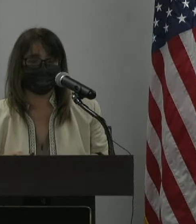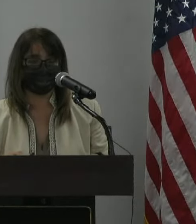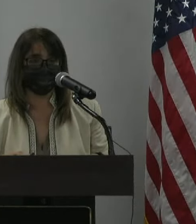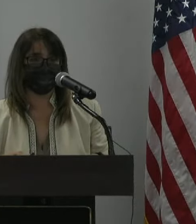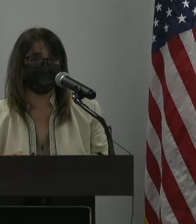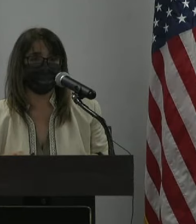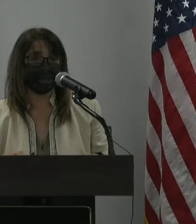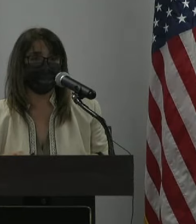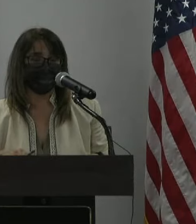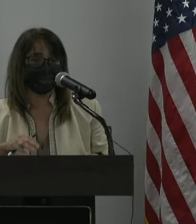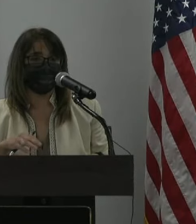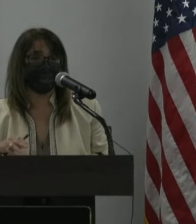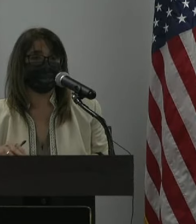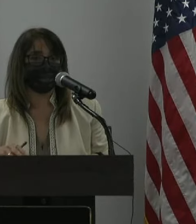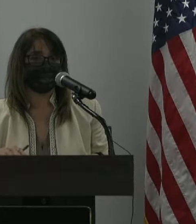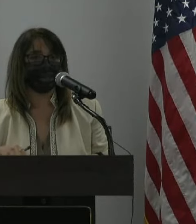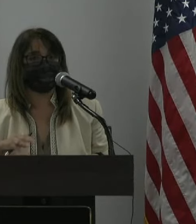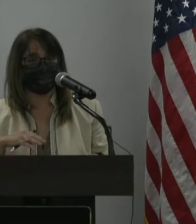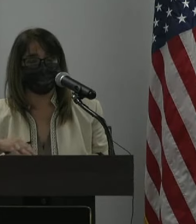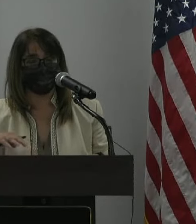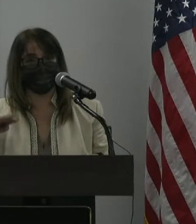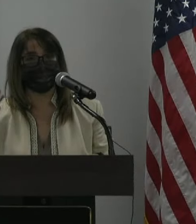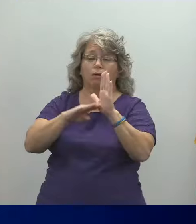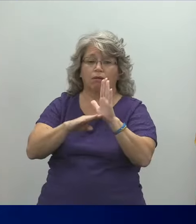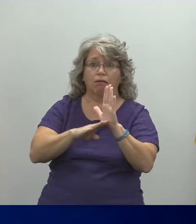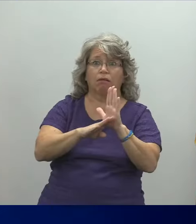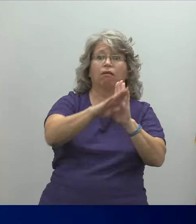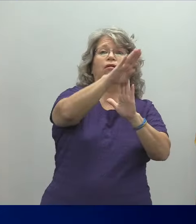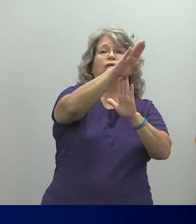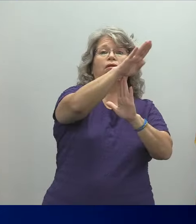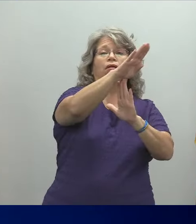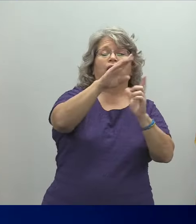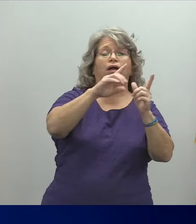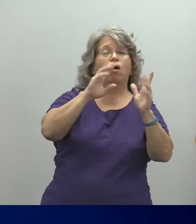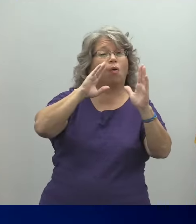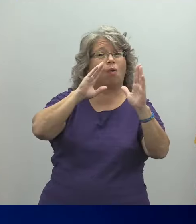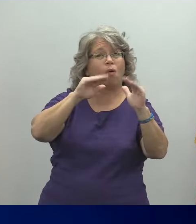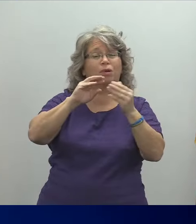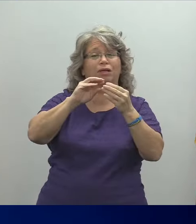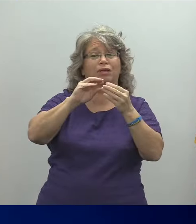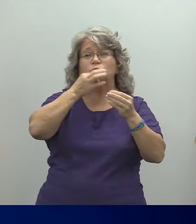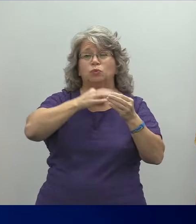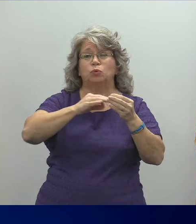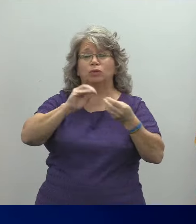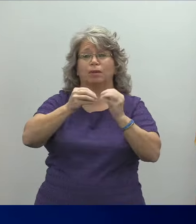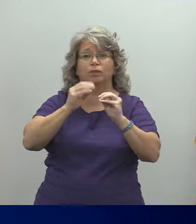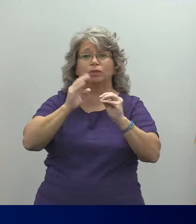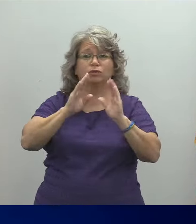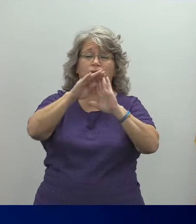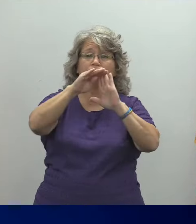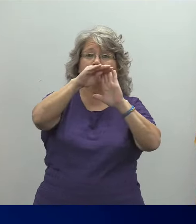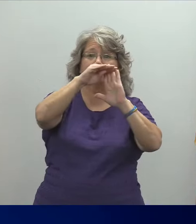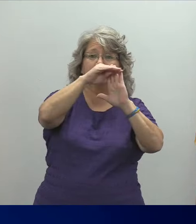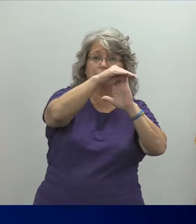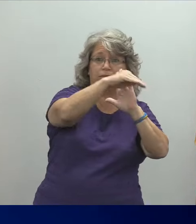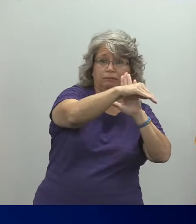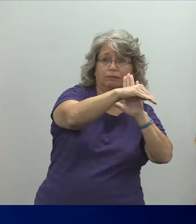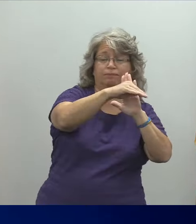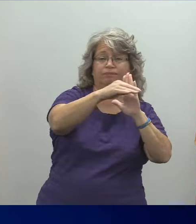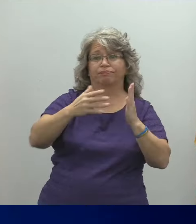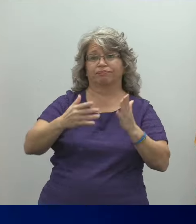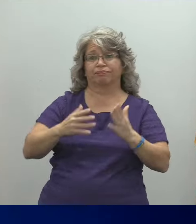us here shortly with the modeling, and then hopefully our numbers will start coming down and we'll be on the other side of this wave.